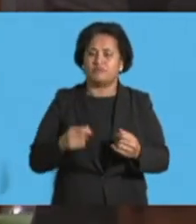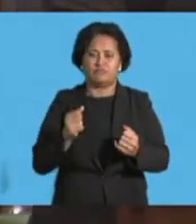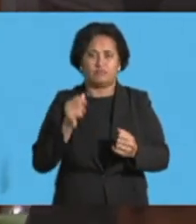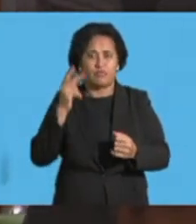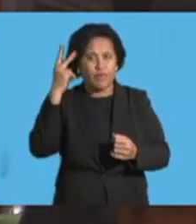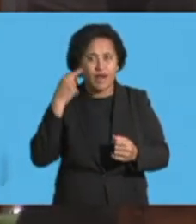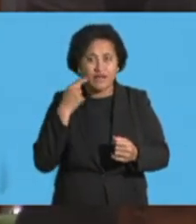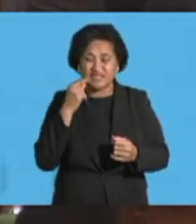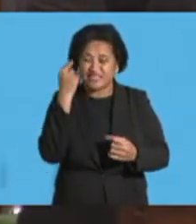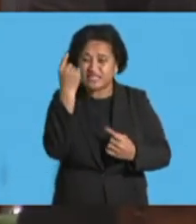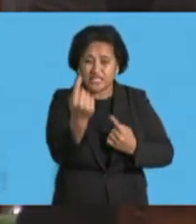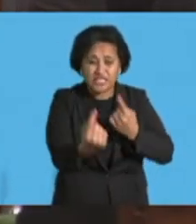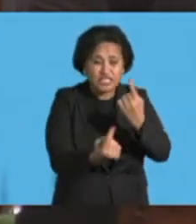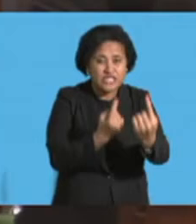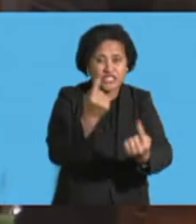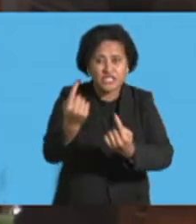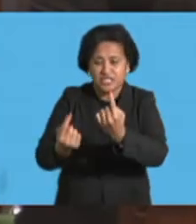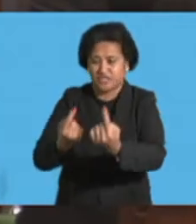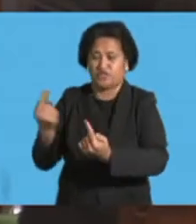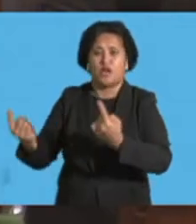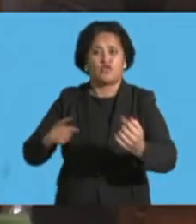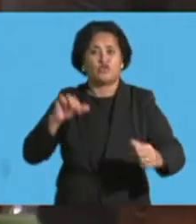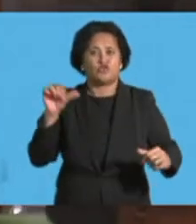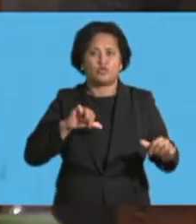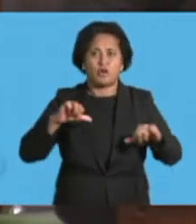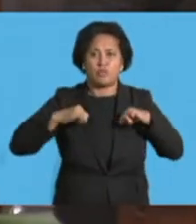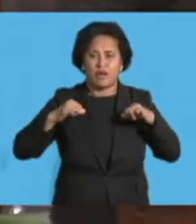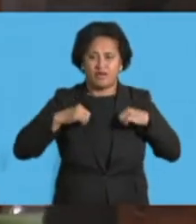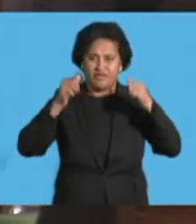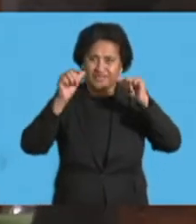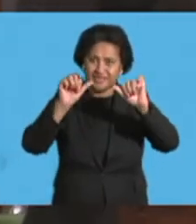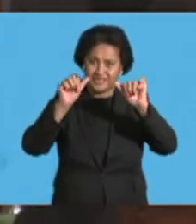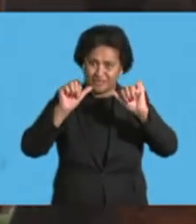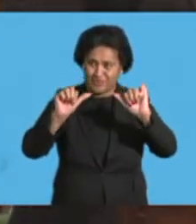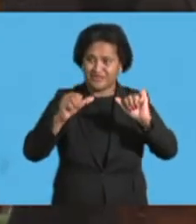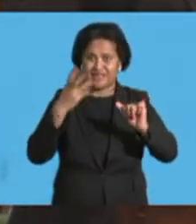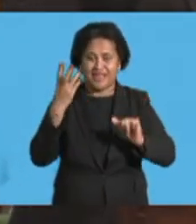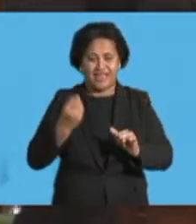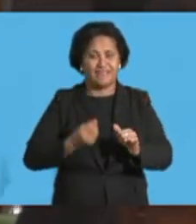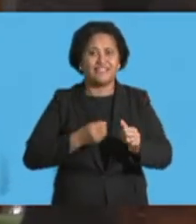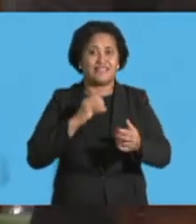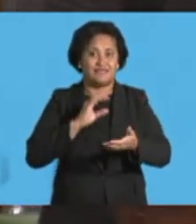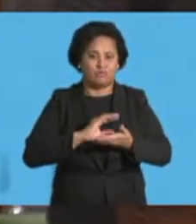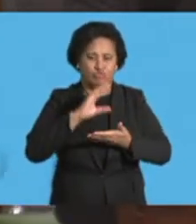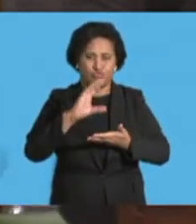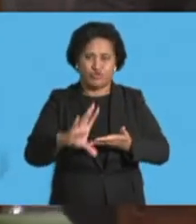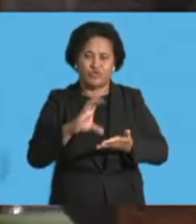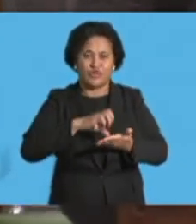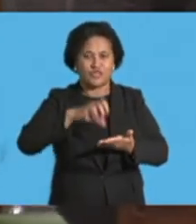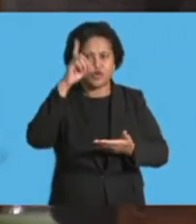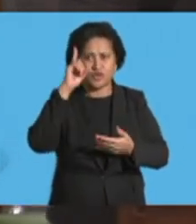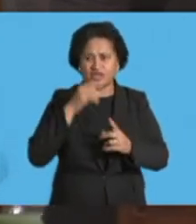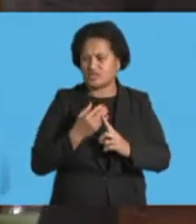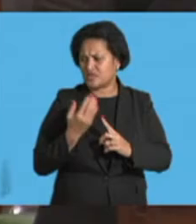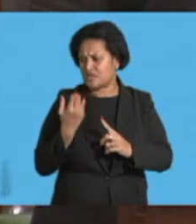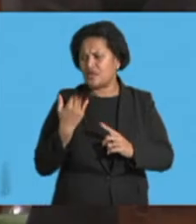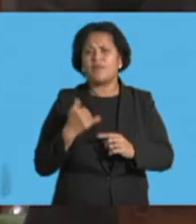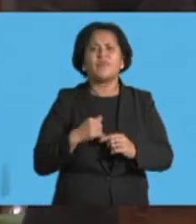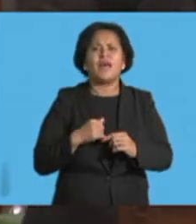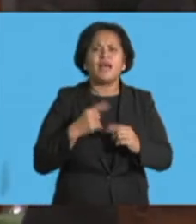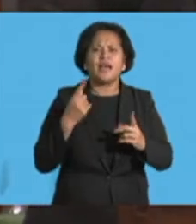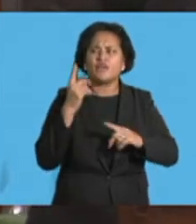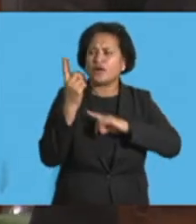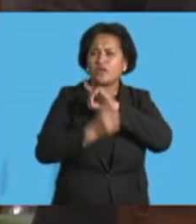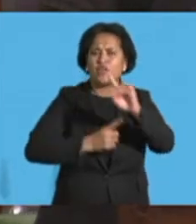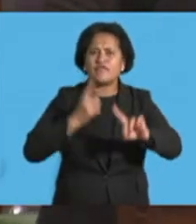us ought to be proud of this achievement. Madam Speaker, lately during the Sanatan Convention, I met many people